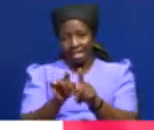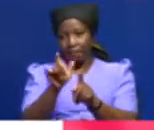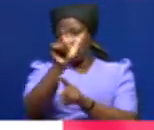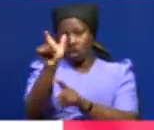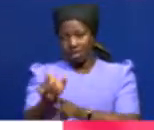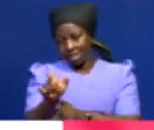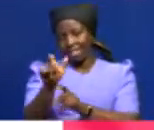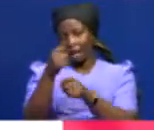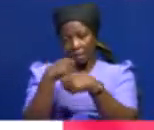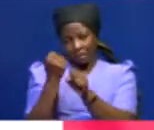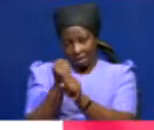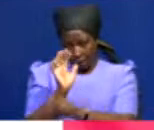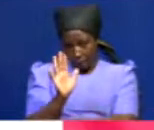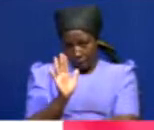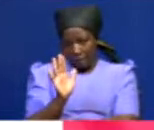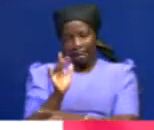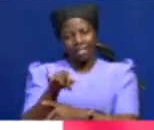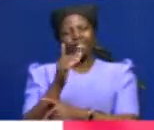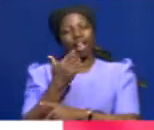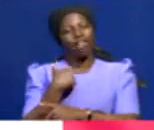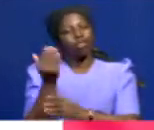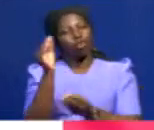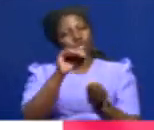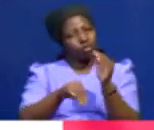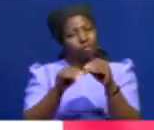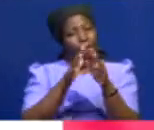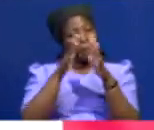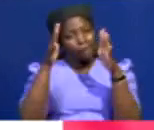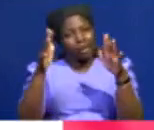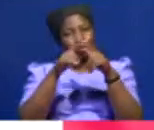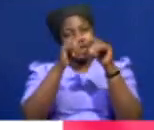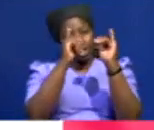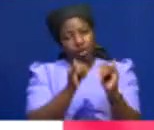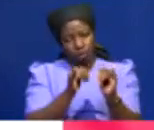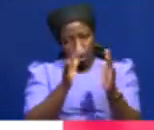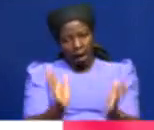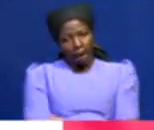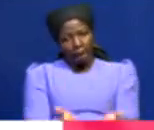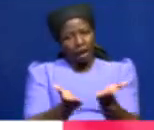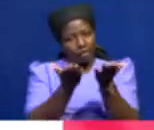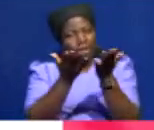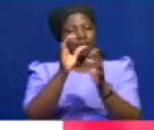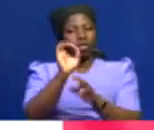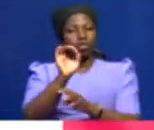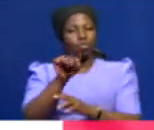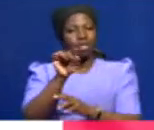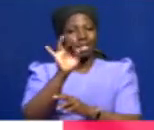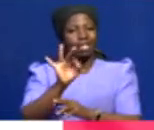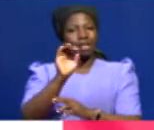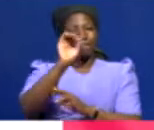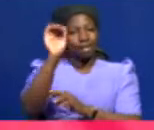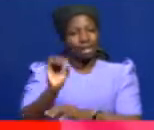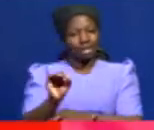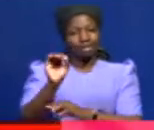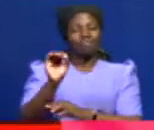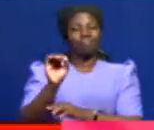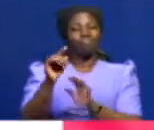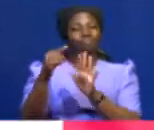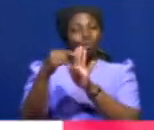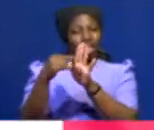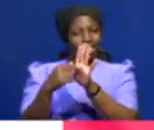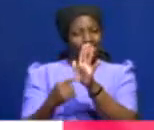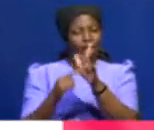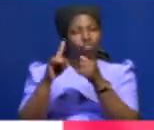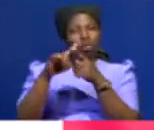making has greatly contributed to the modest improvement of 0.3 percentage points to